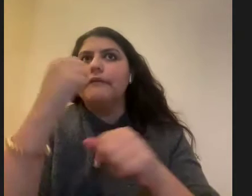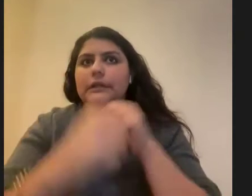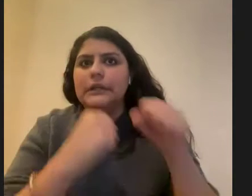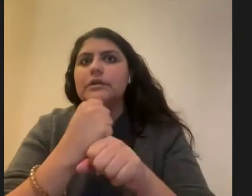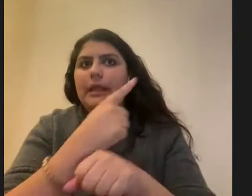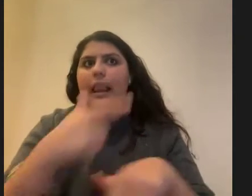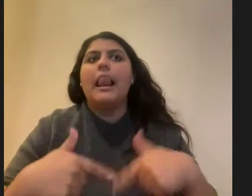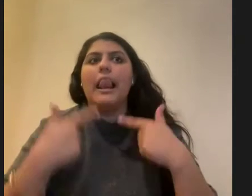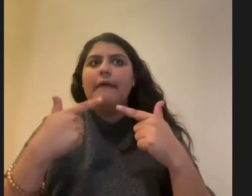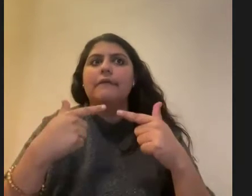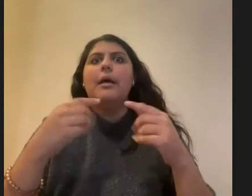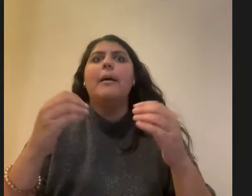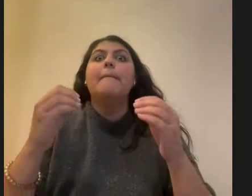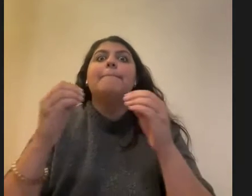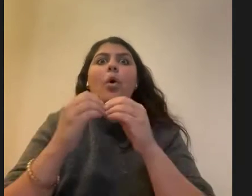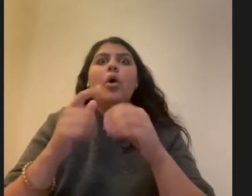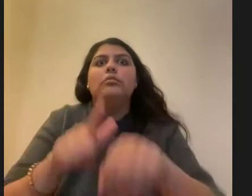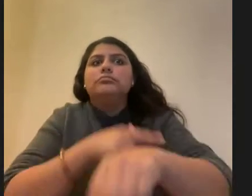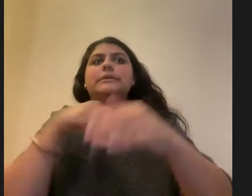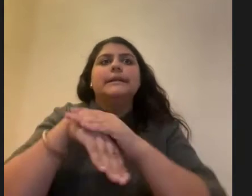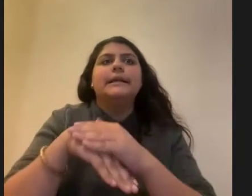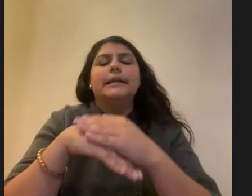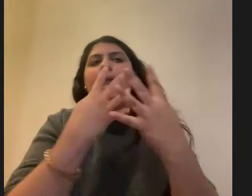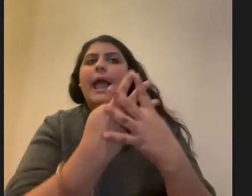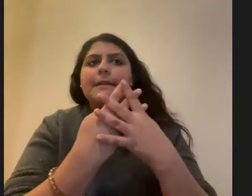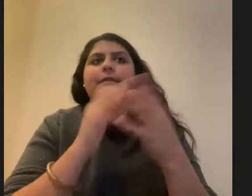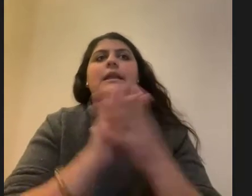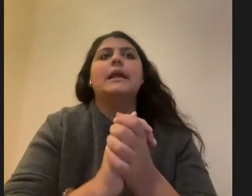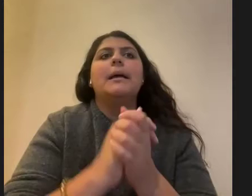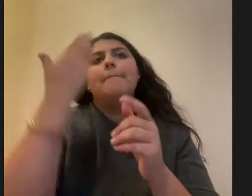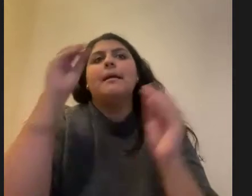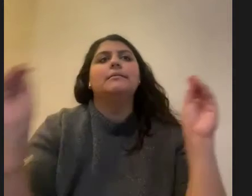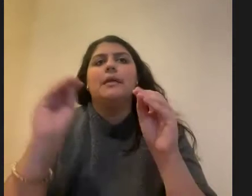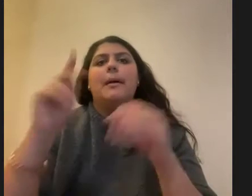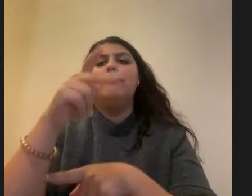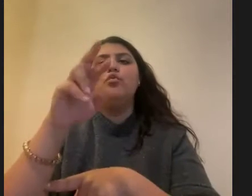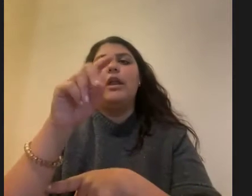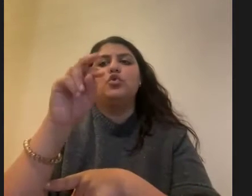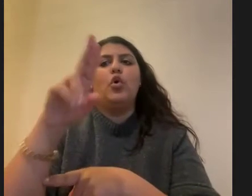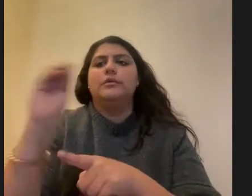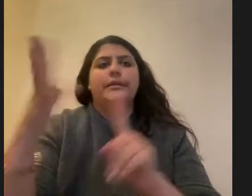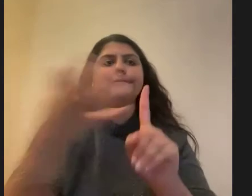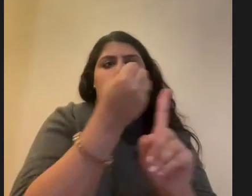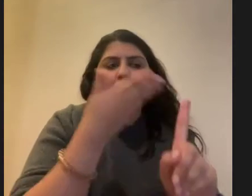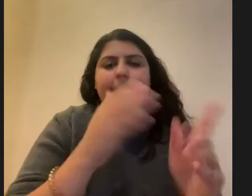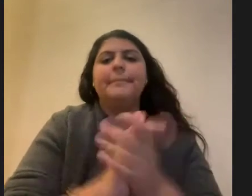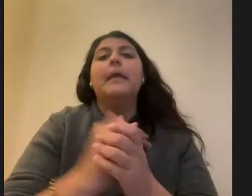longer in captivity just because they have no predators. And I've only been studying octopuses